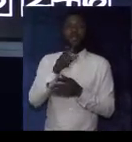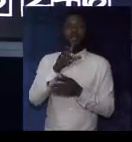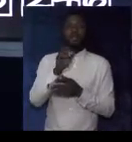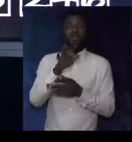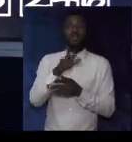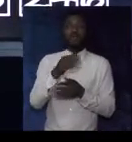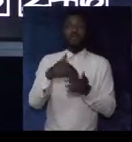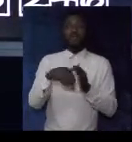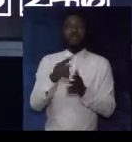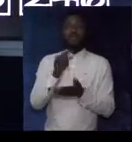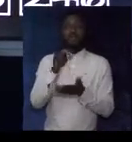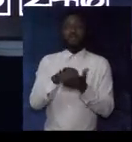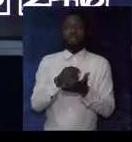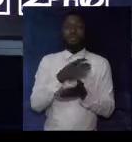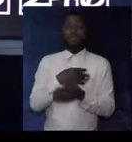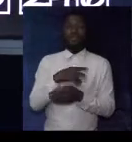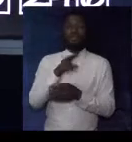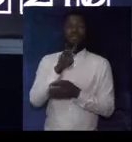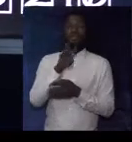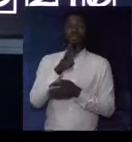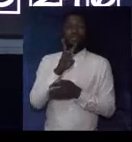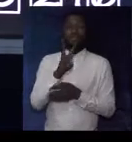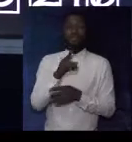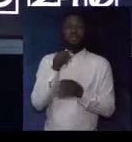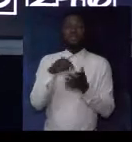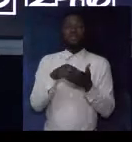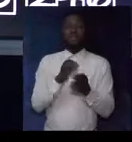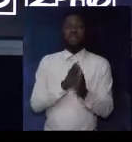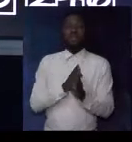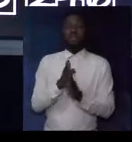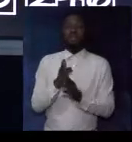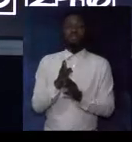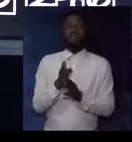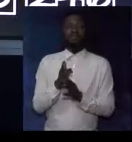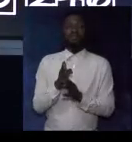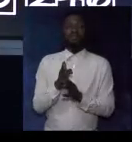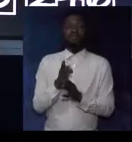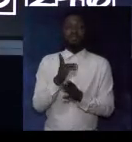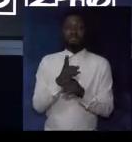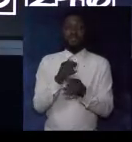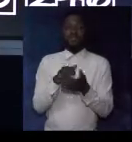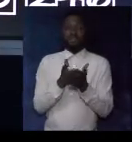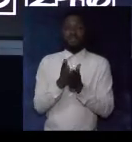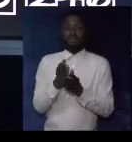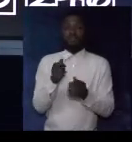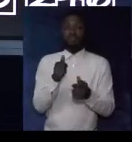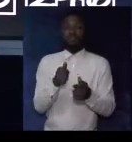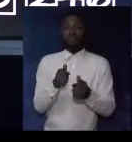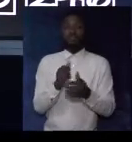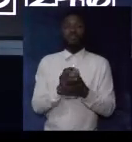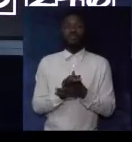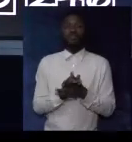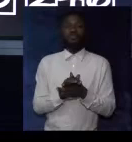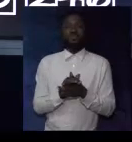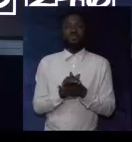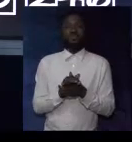305 under thousand, and 246. This is pretty straightforward and it is easy. I hope you got that right. Good job,